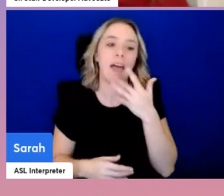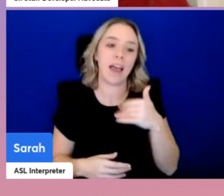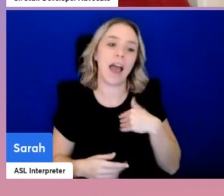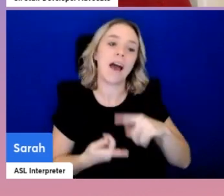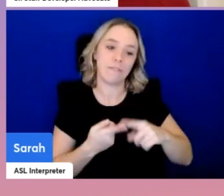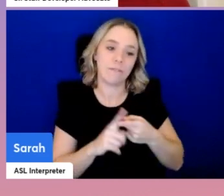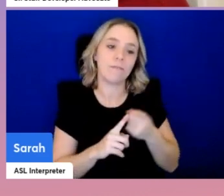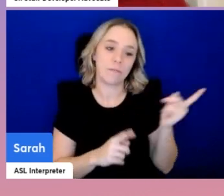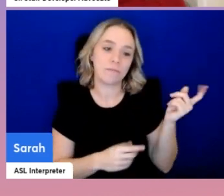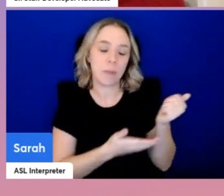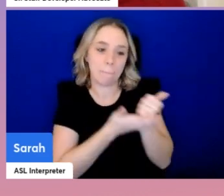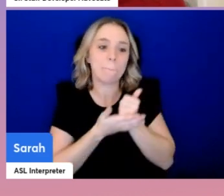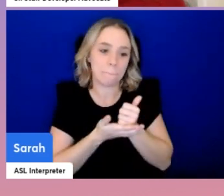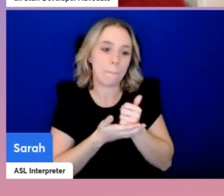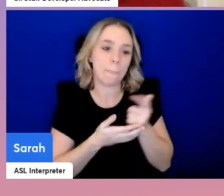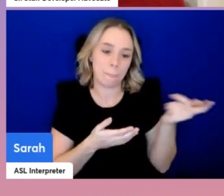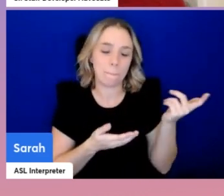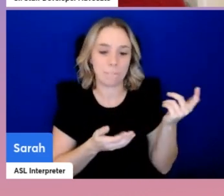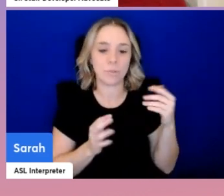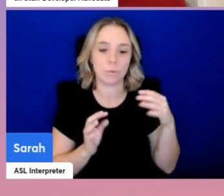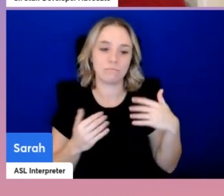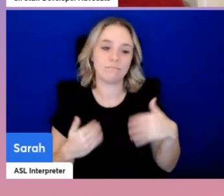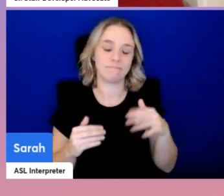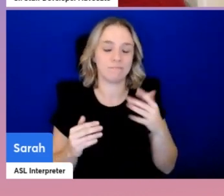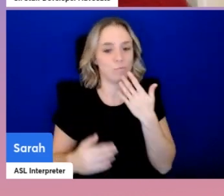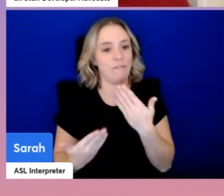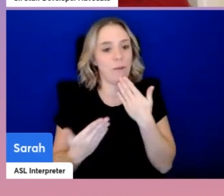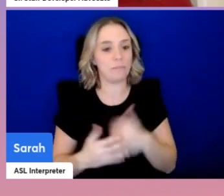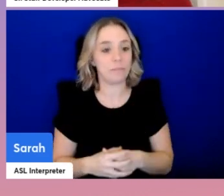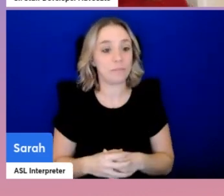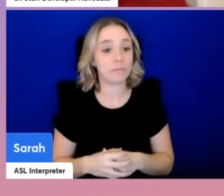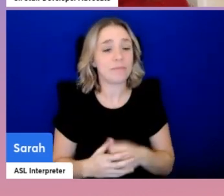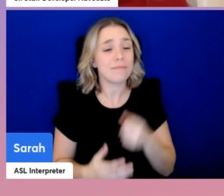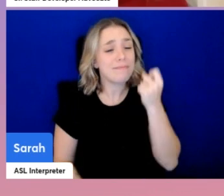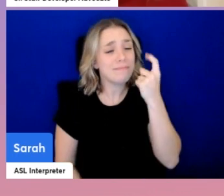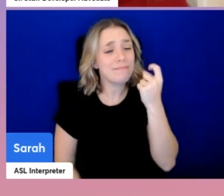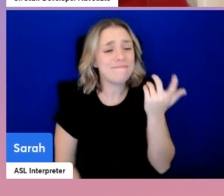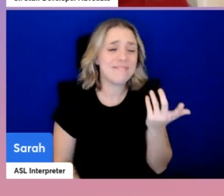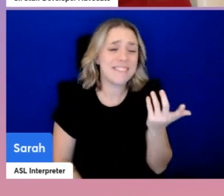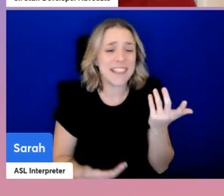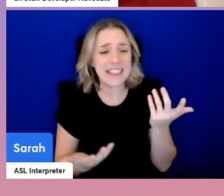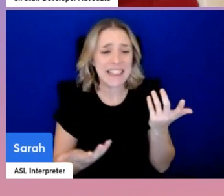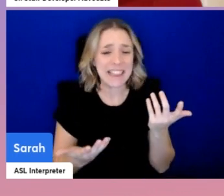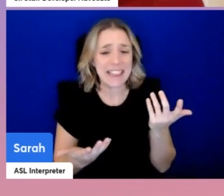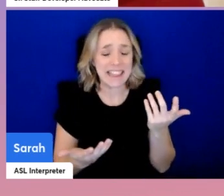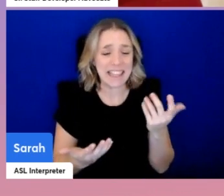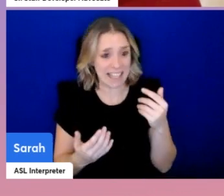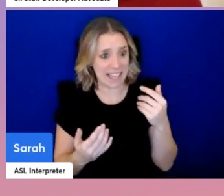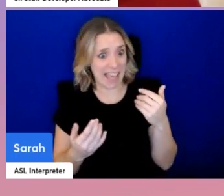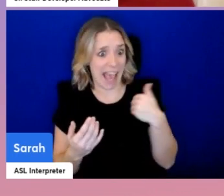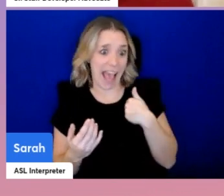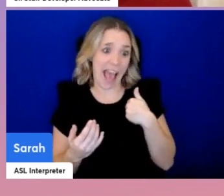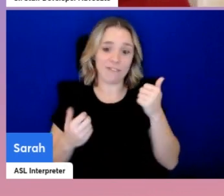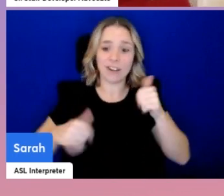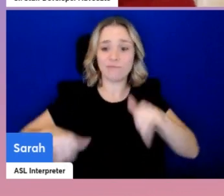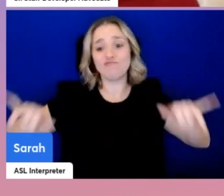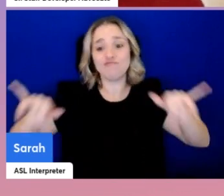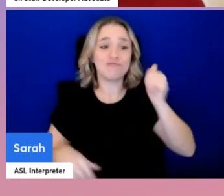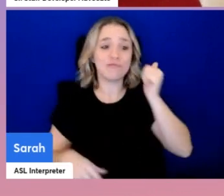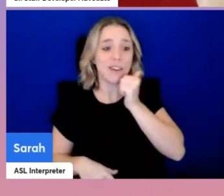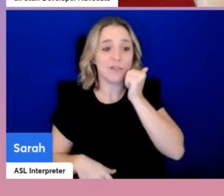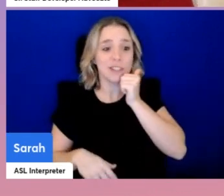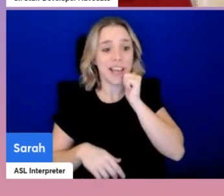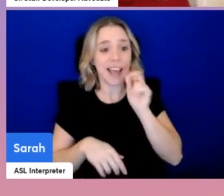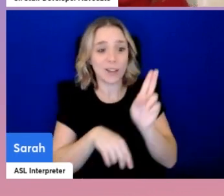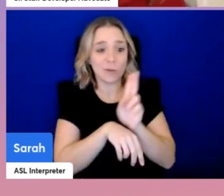So I'm super grateful for that. Now, even though I'm not entirely sure if there's a practical application for what I was doing here, I